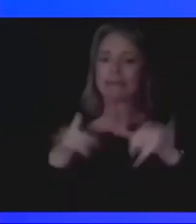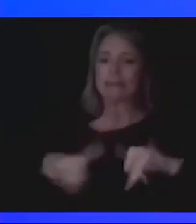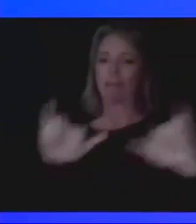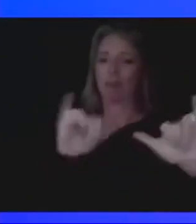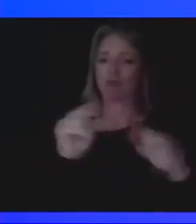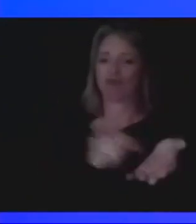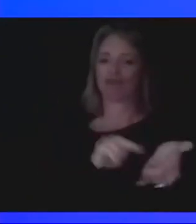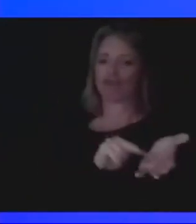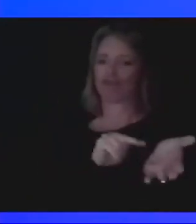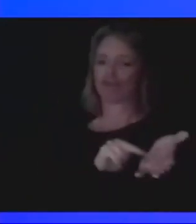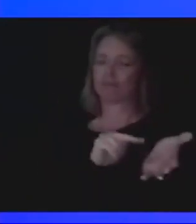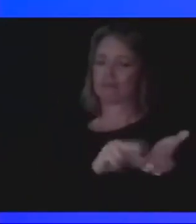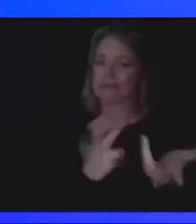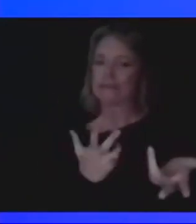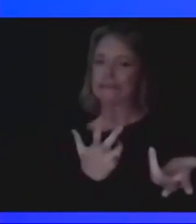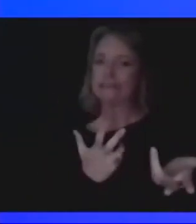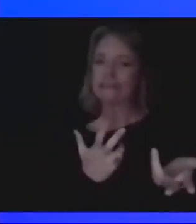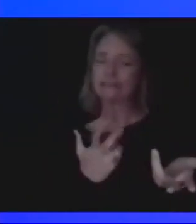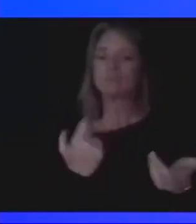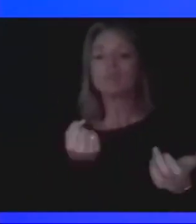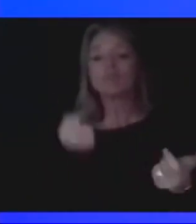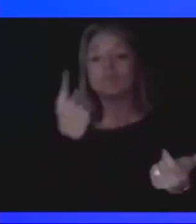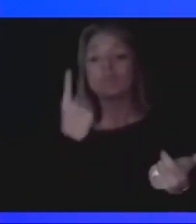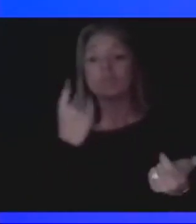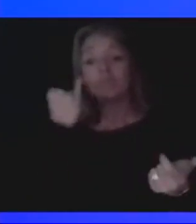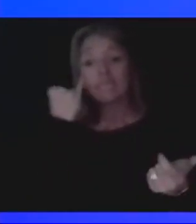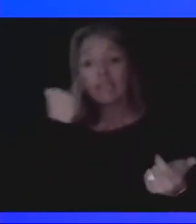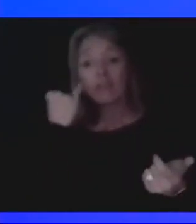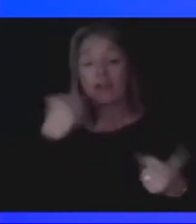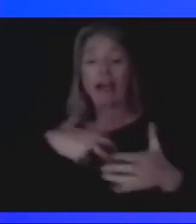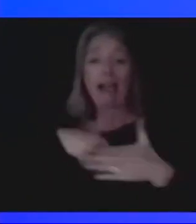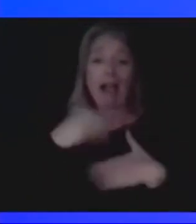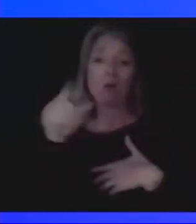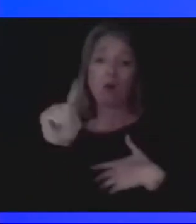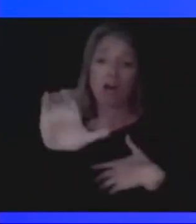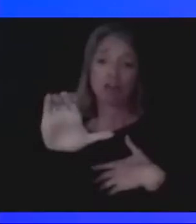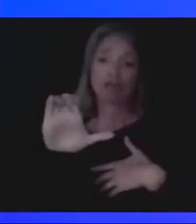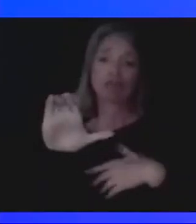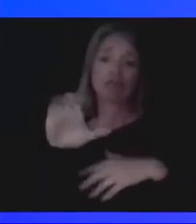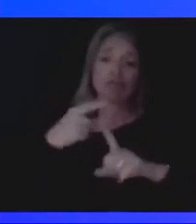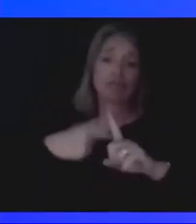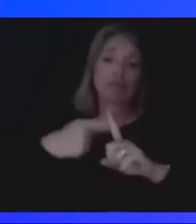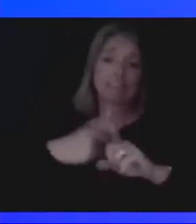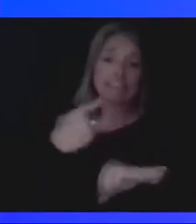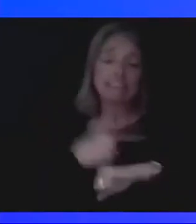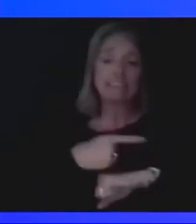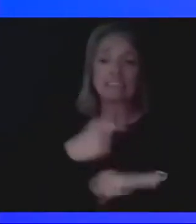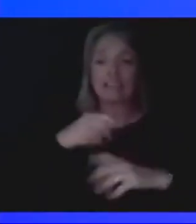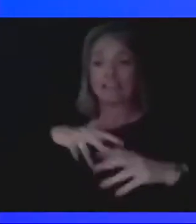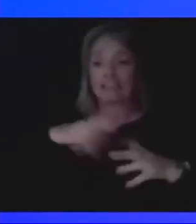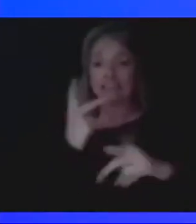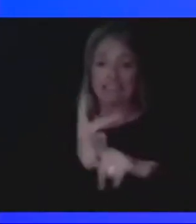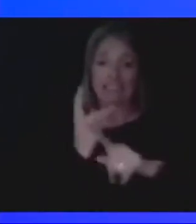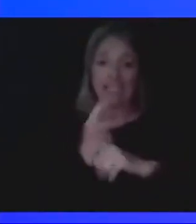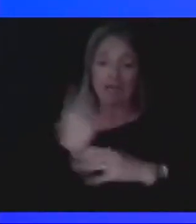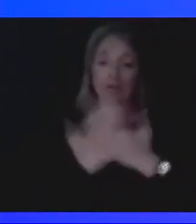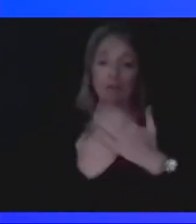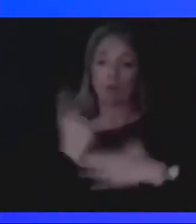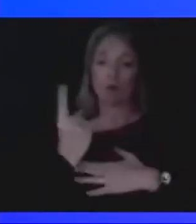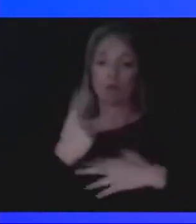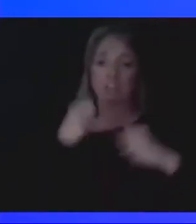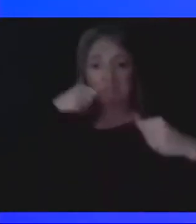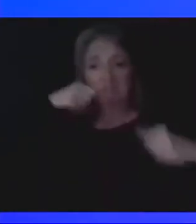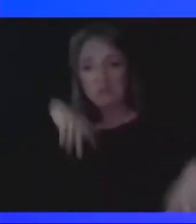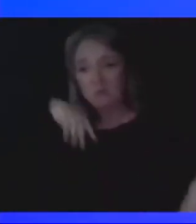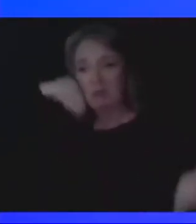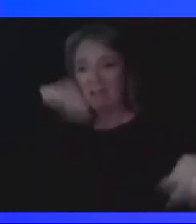understand when you're out in a 100-degree day on the highway taking care of somebody on the asphalt, and you're sweating, you're carrying all of your heavy